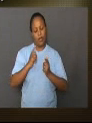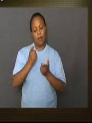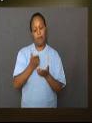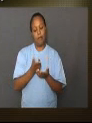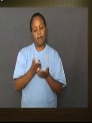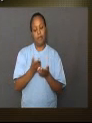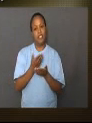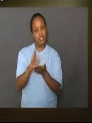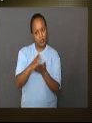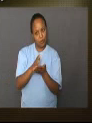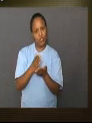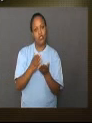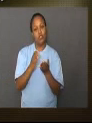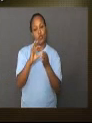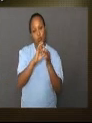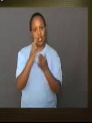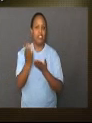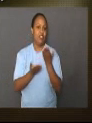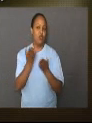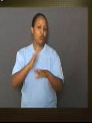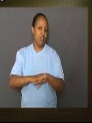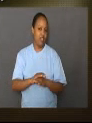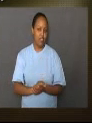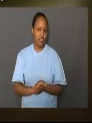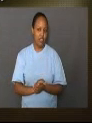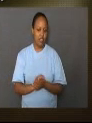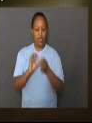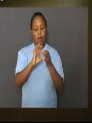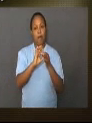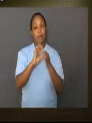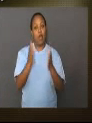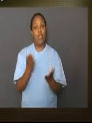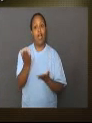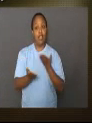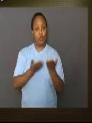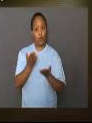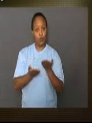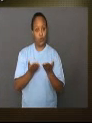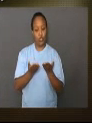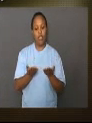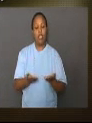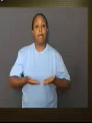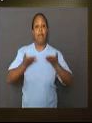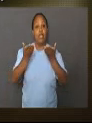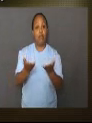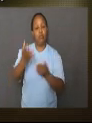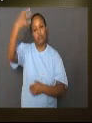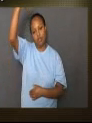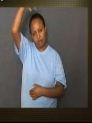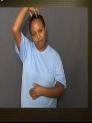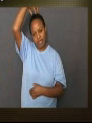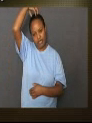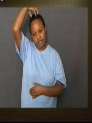distribution of social services. Social services are provided by the